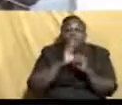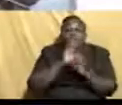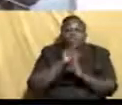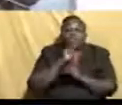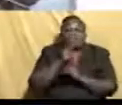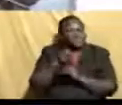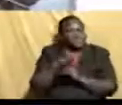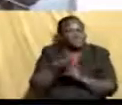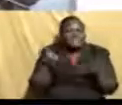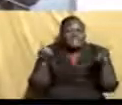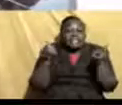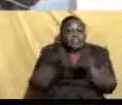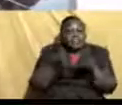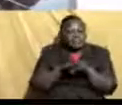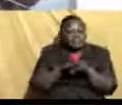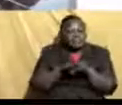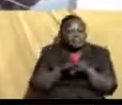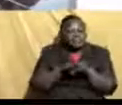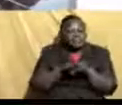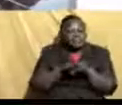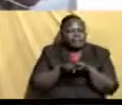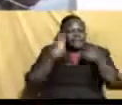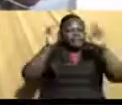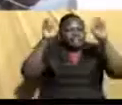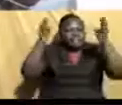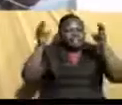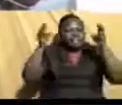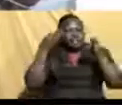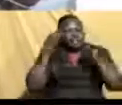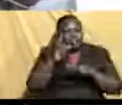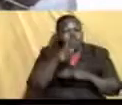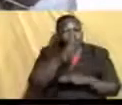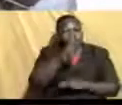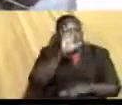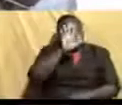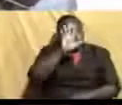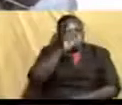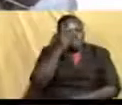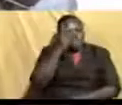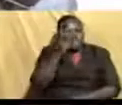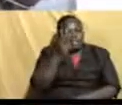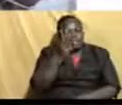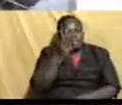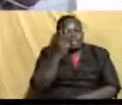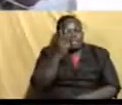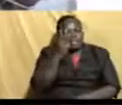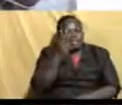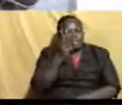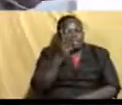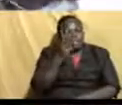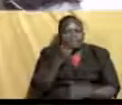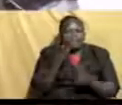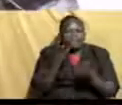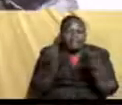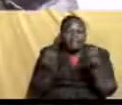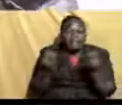Finally, on the same question of immunity, the issue of 143.3, I think the one that freezes